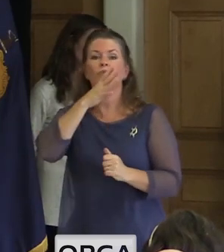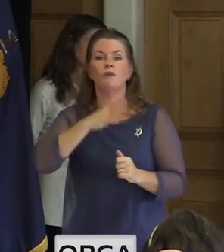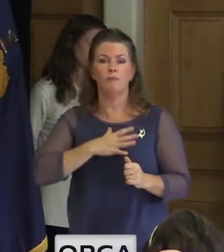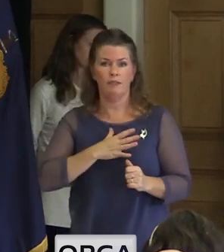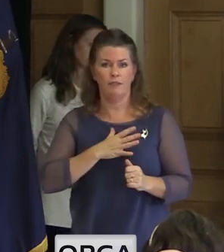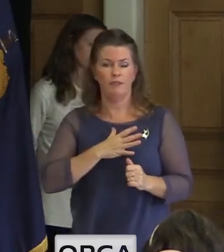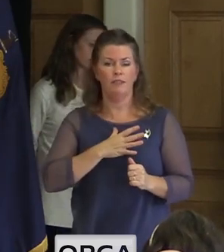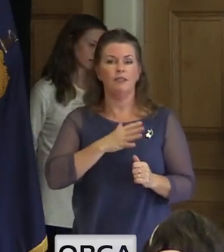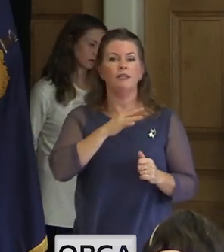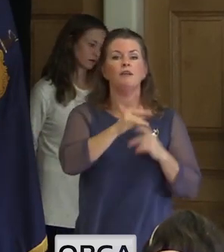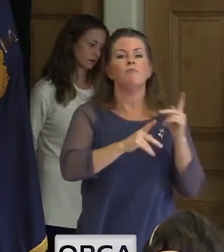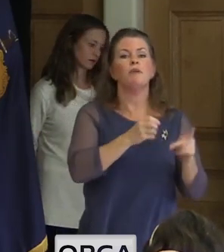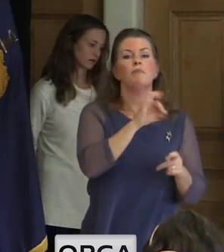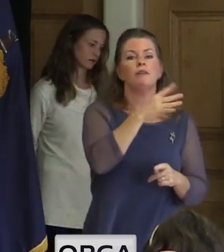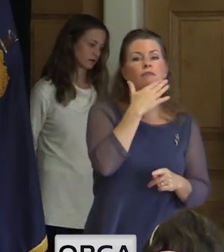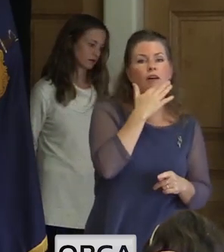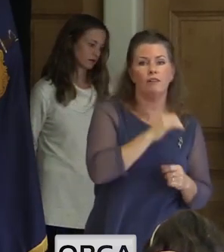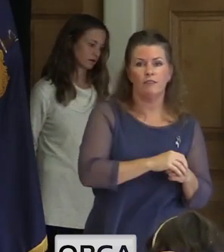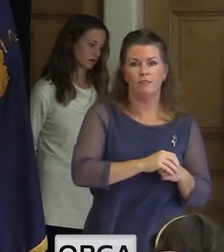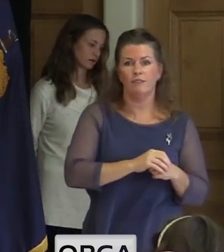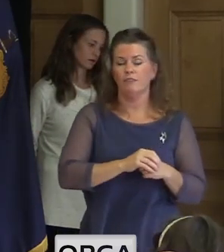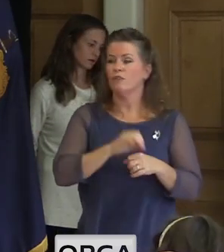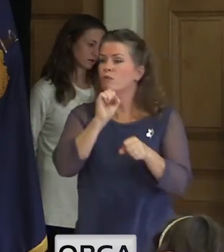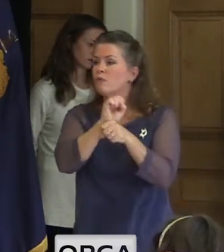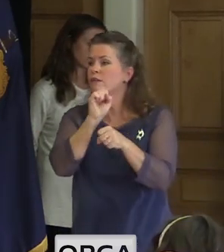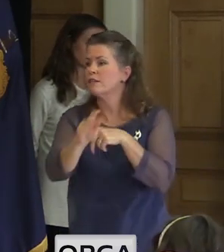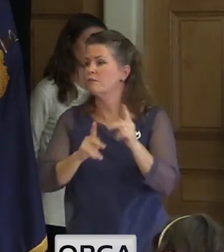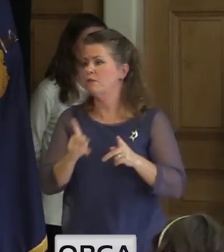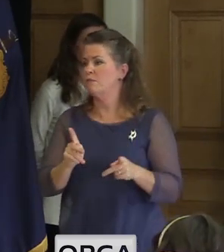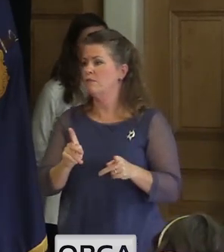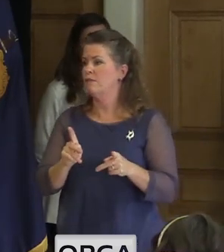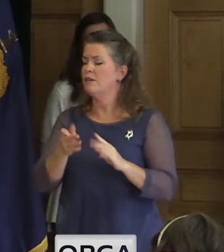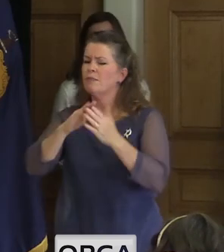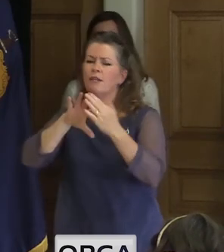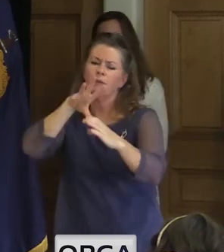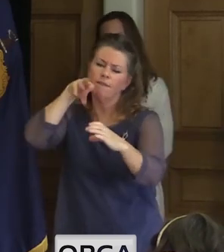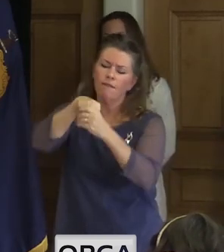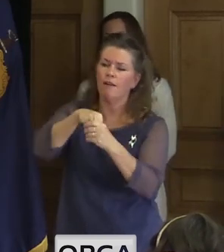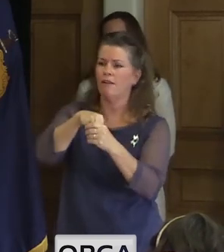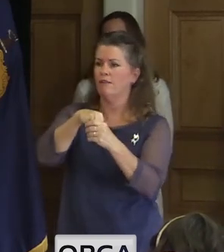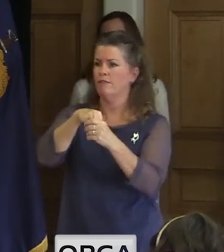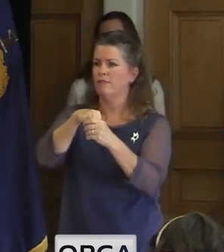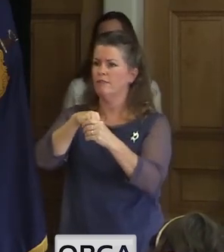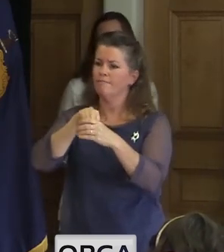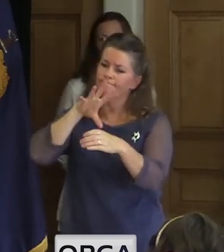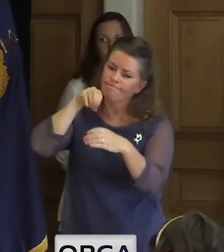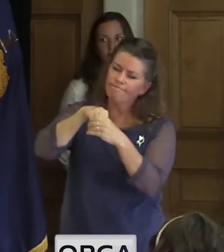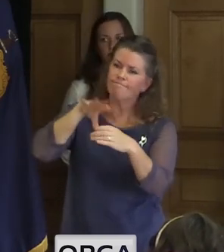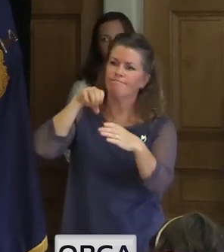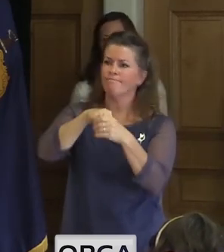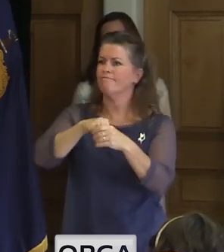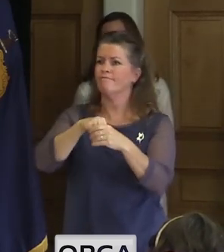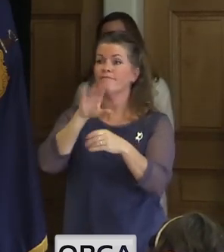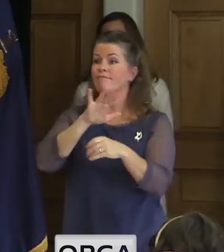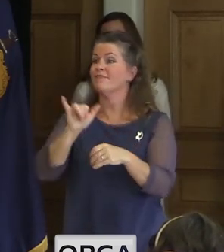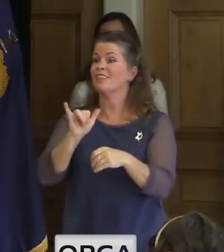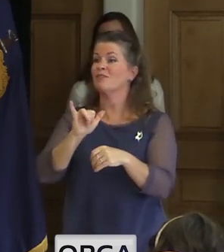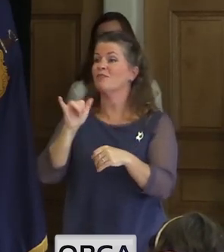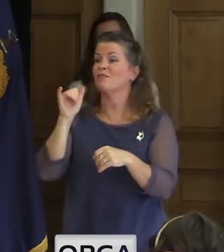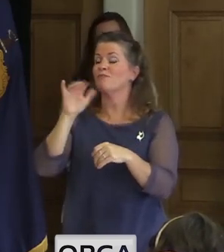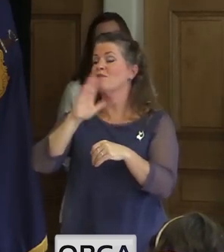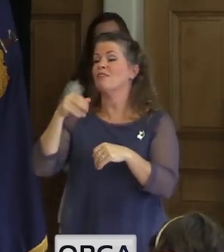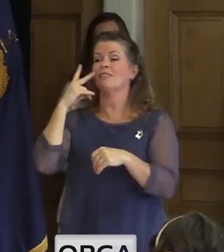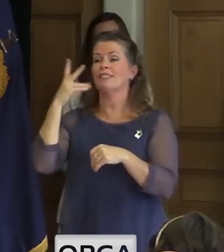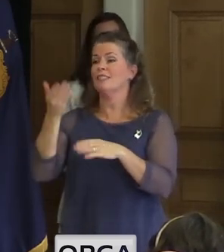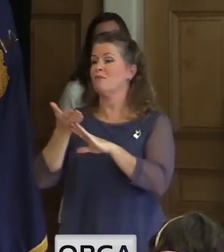color, beginning to be involved in the political process in a way we have never seen before. And